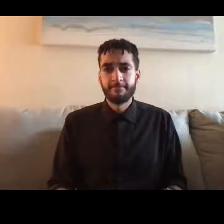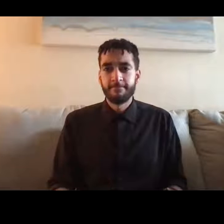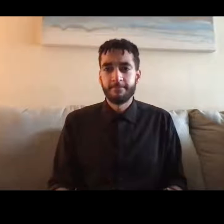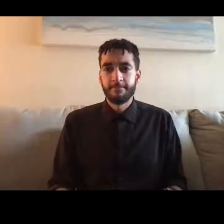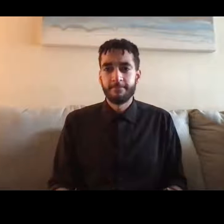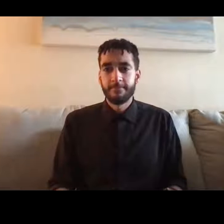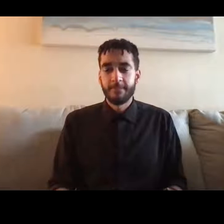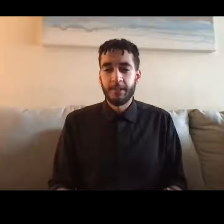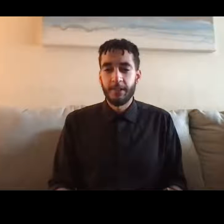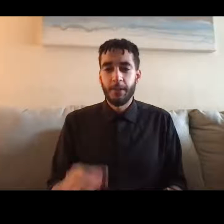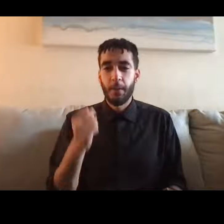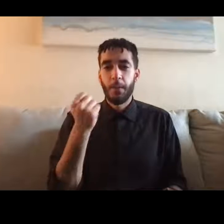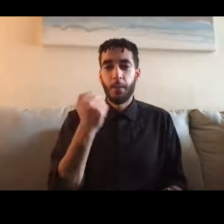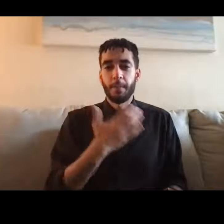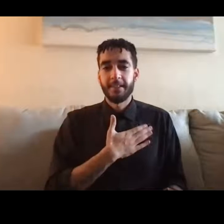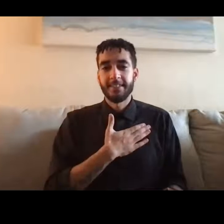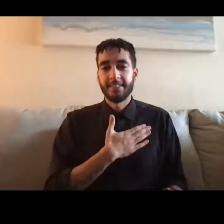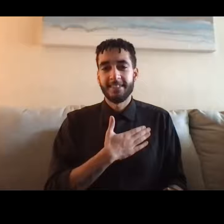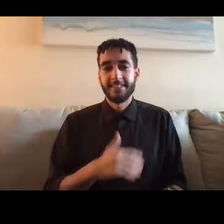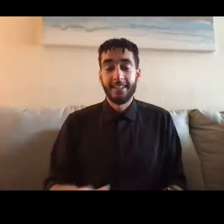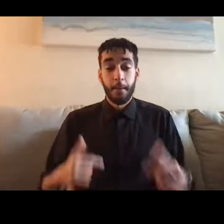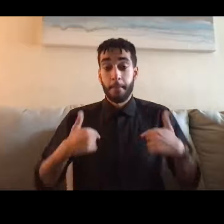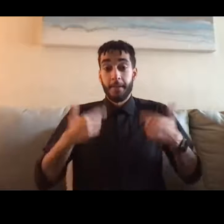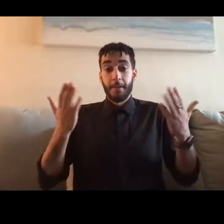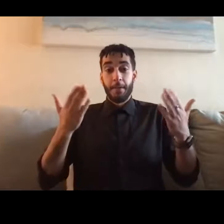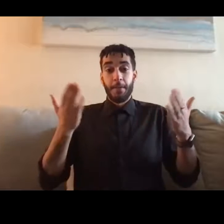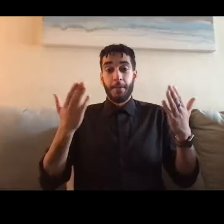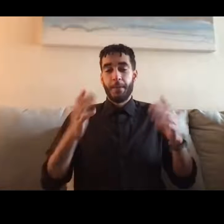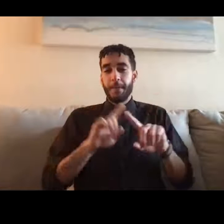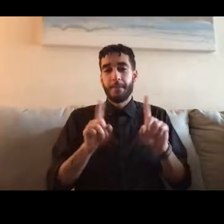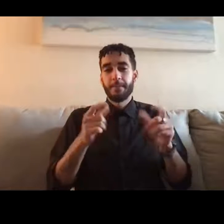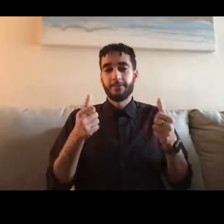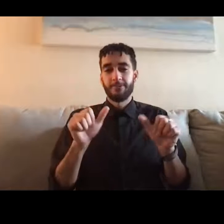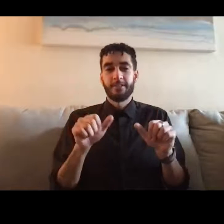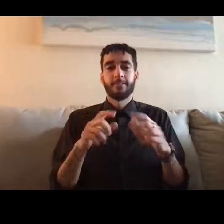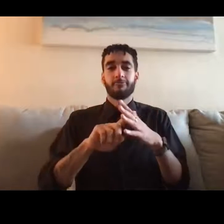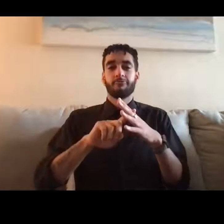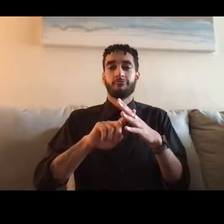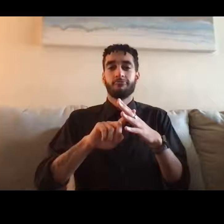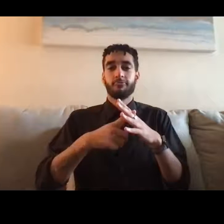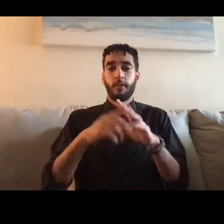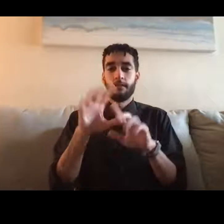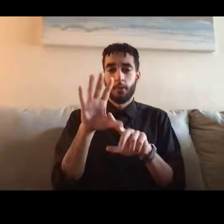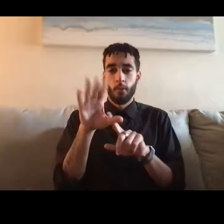gosh. Oh, well, I am here anyway. Let me see, start video. Welcome.